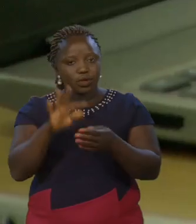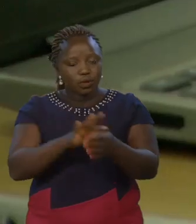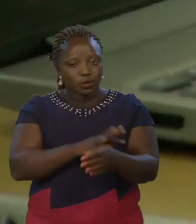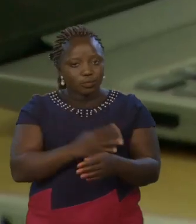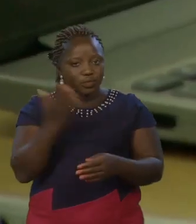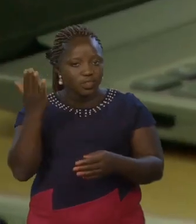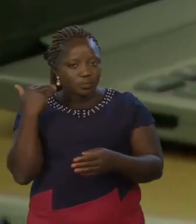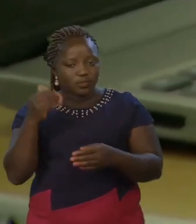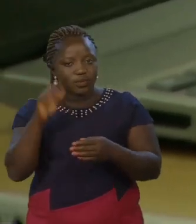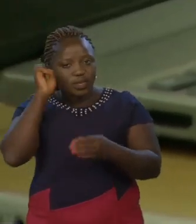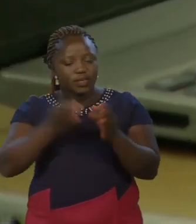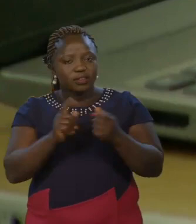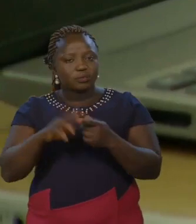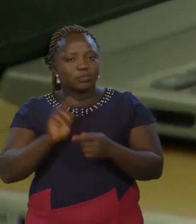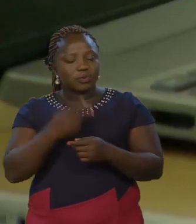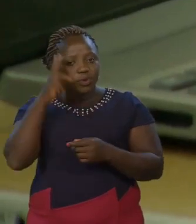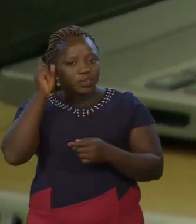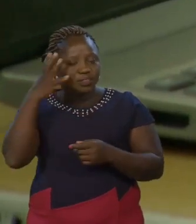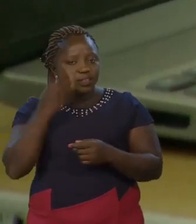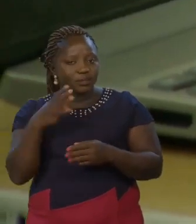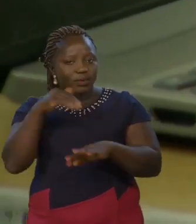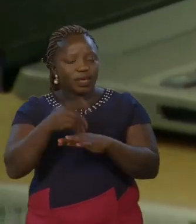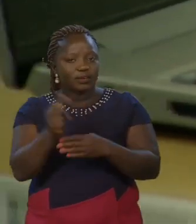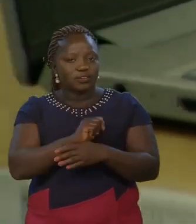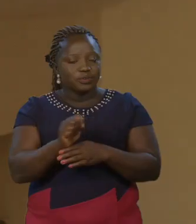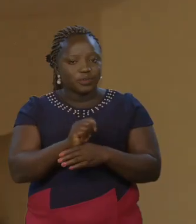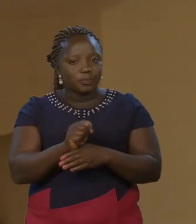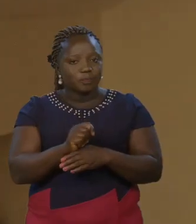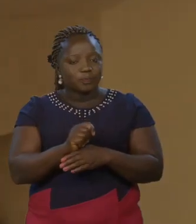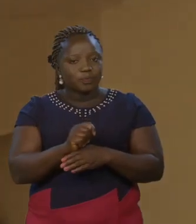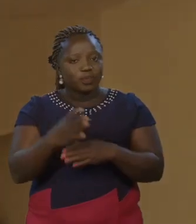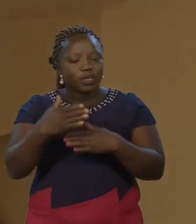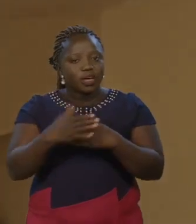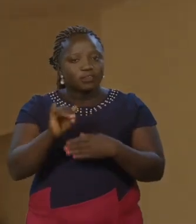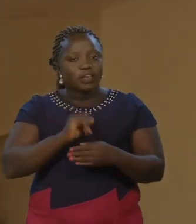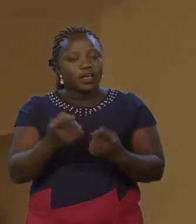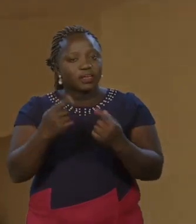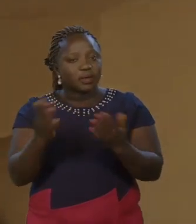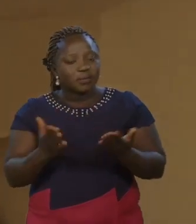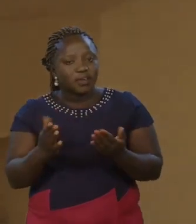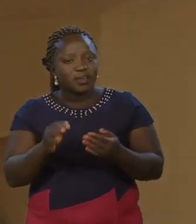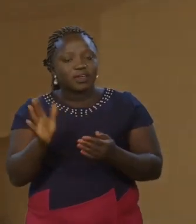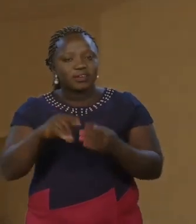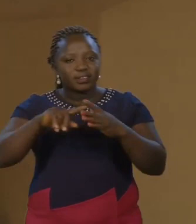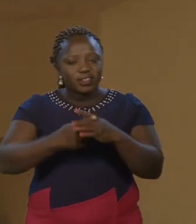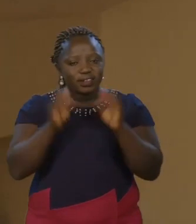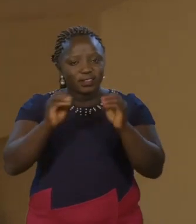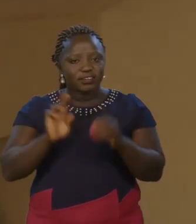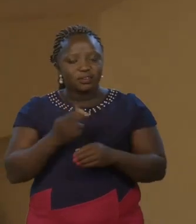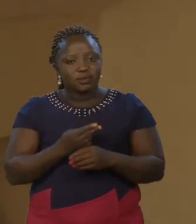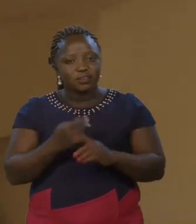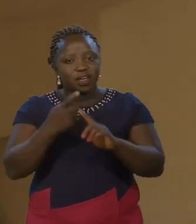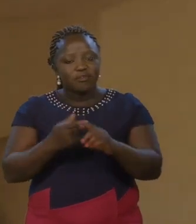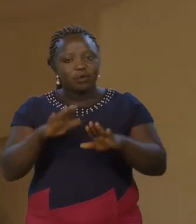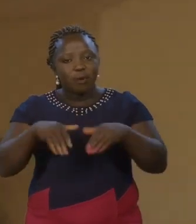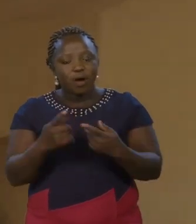computer. He shares his experience at the training. After we come, they have started teaching us right from how to boot